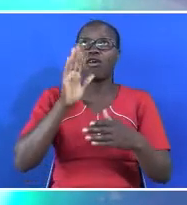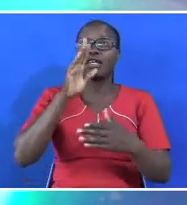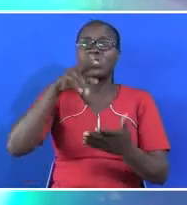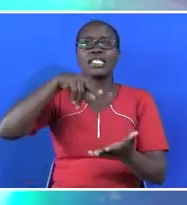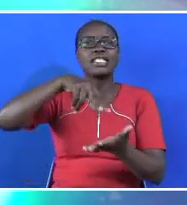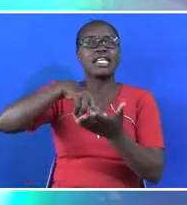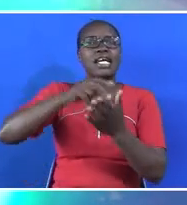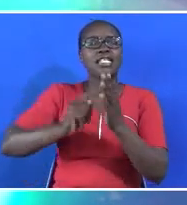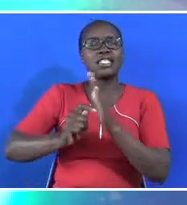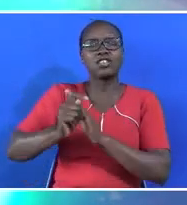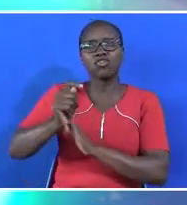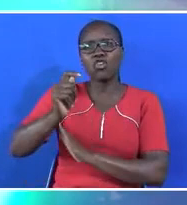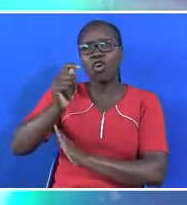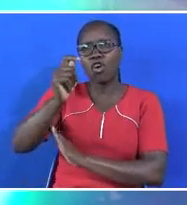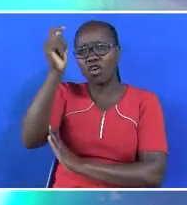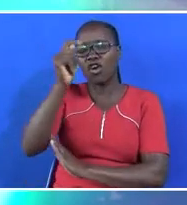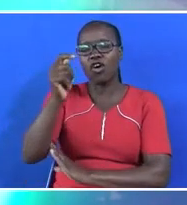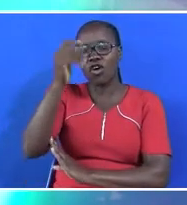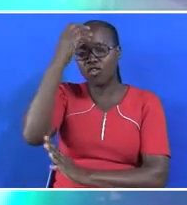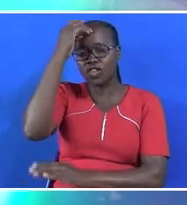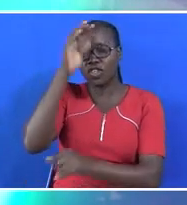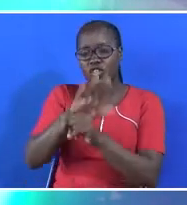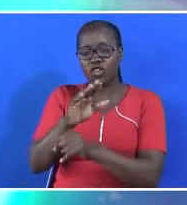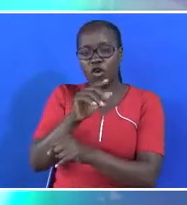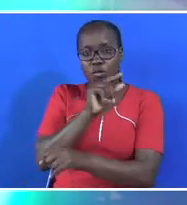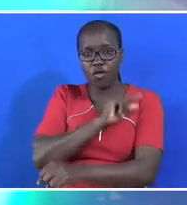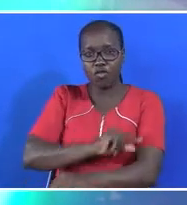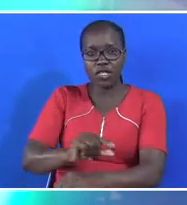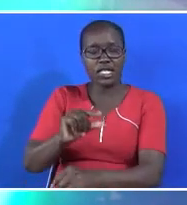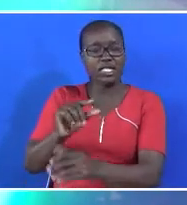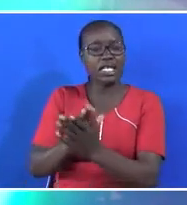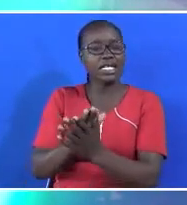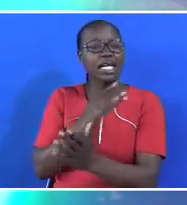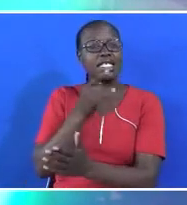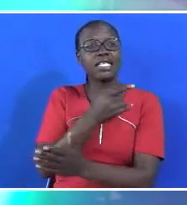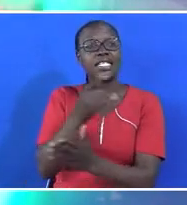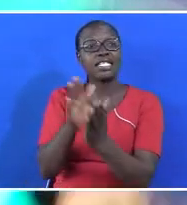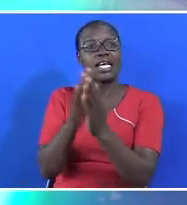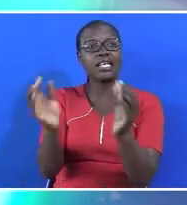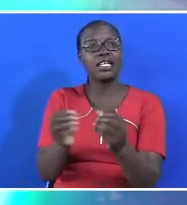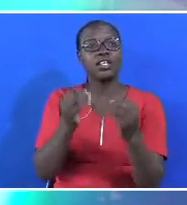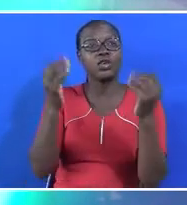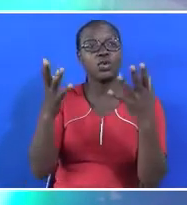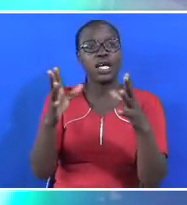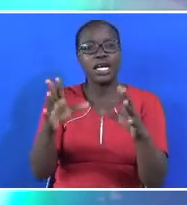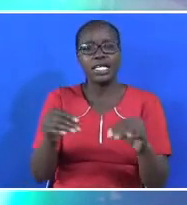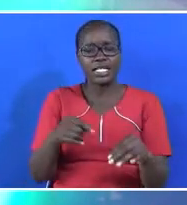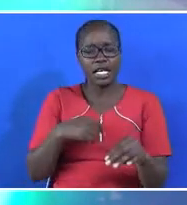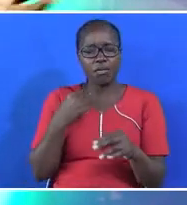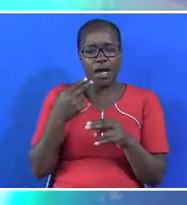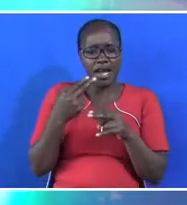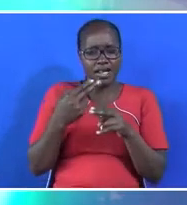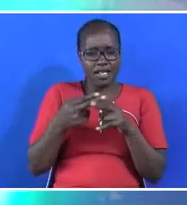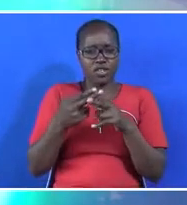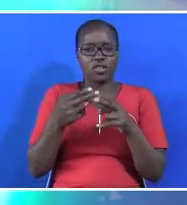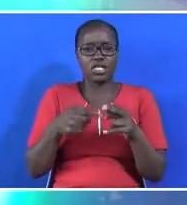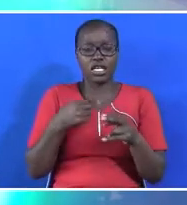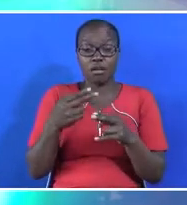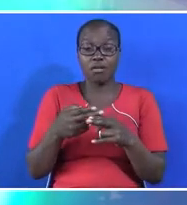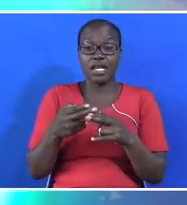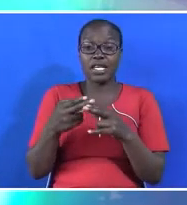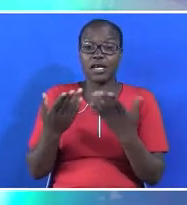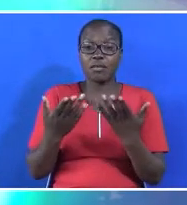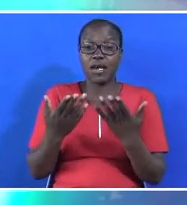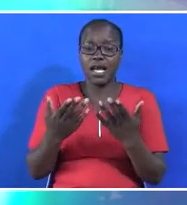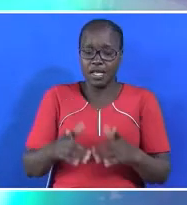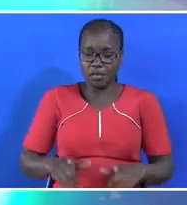as stalwarts of the kingdom of grace. And I would say this, hallelujah, take my titles, take my name,